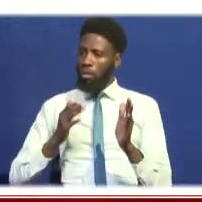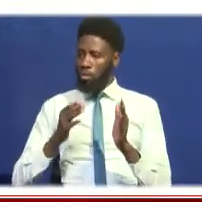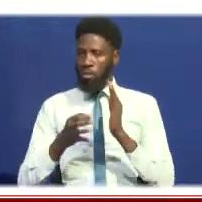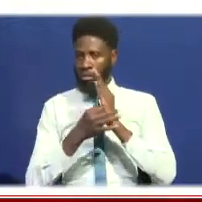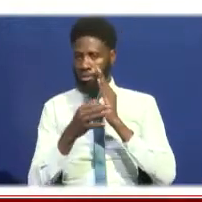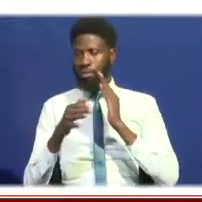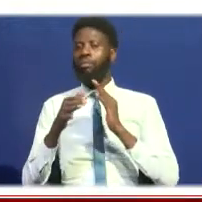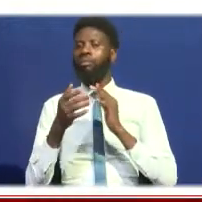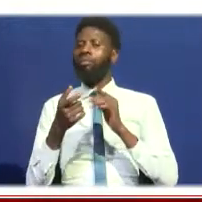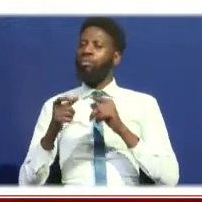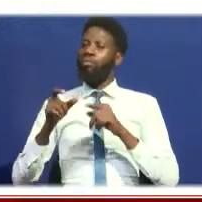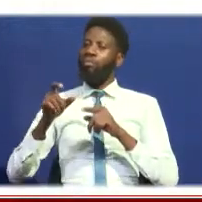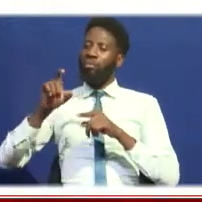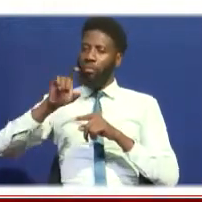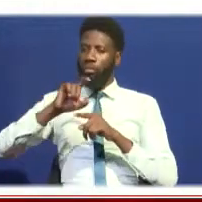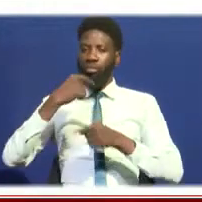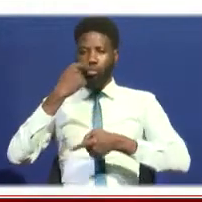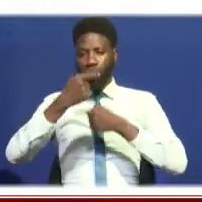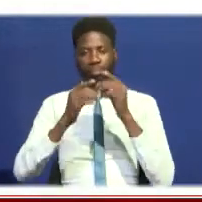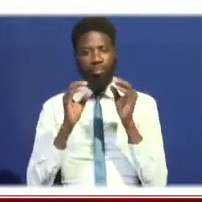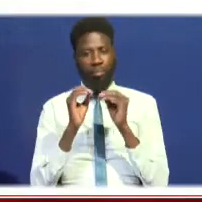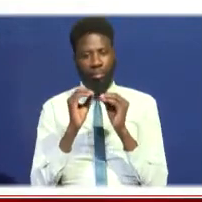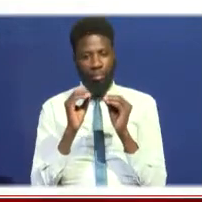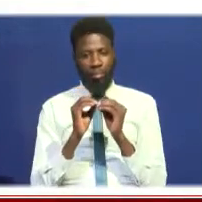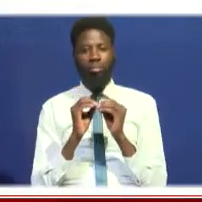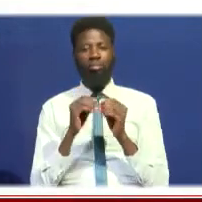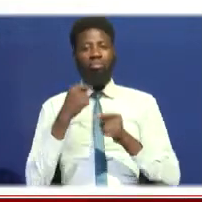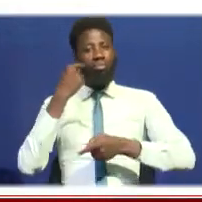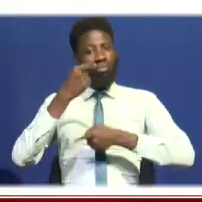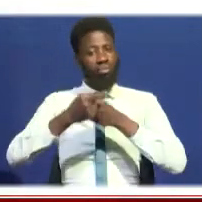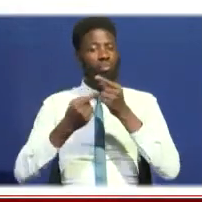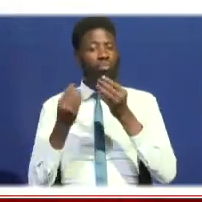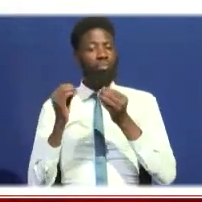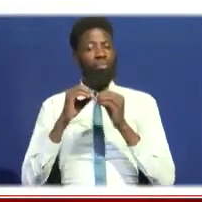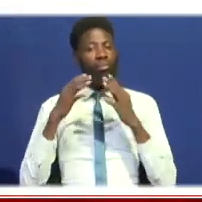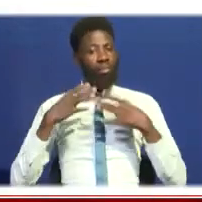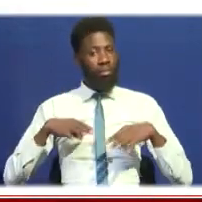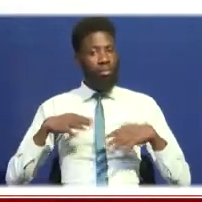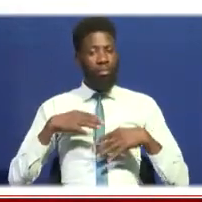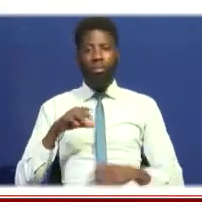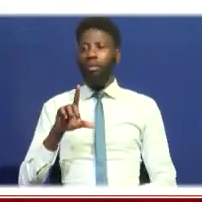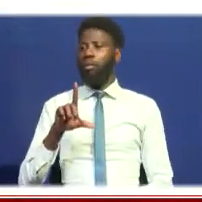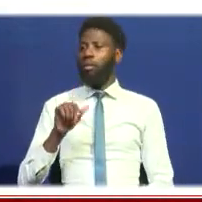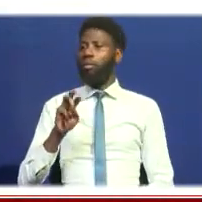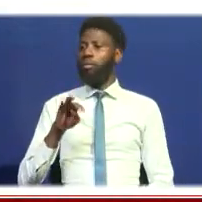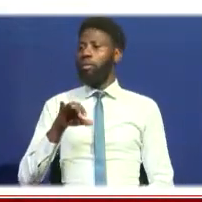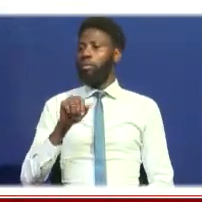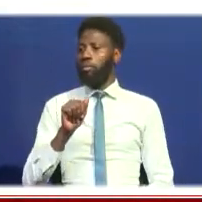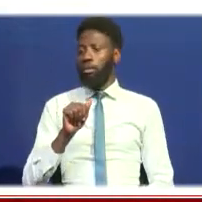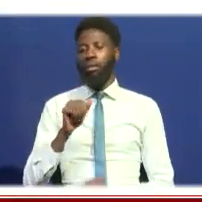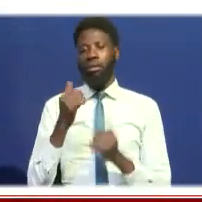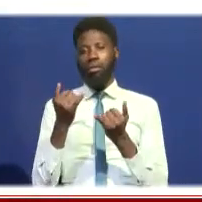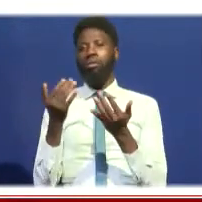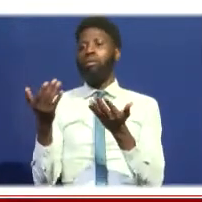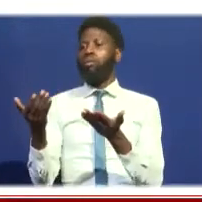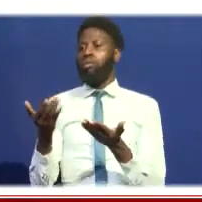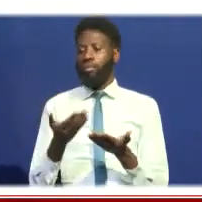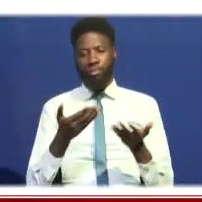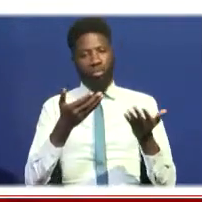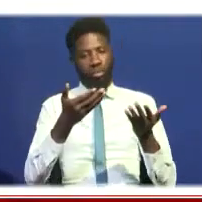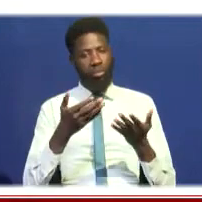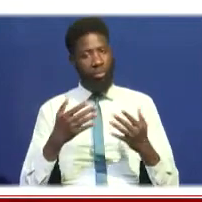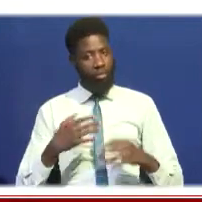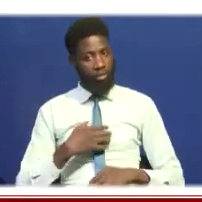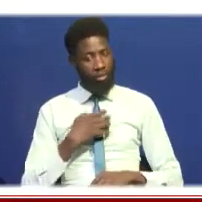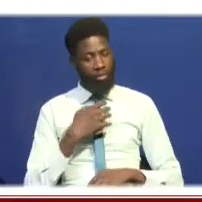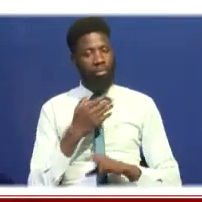and conference destination is also attracting more players, with Lemaiyan suit opening its doors to visitors ahead of the WRC